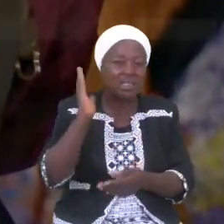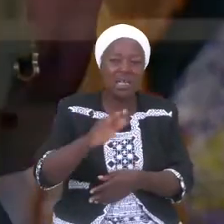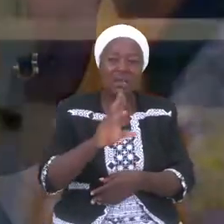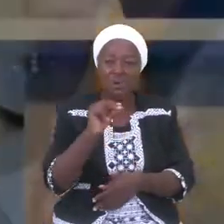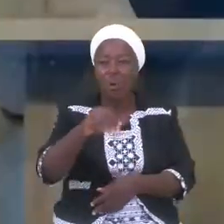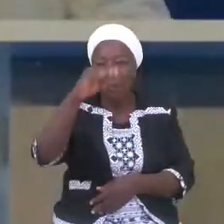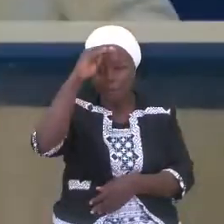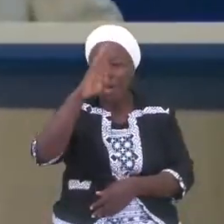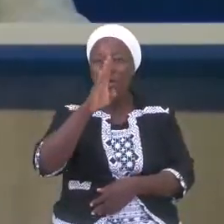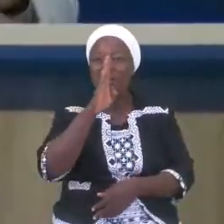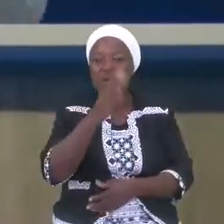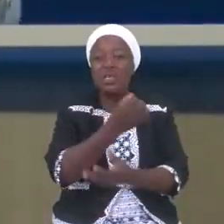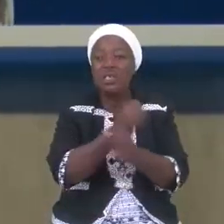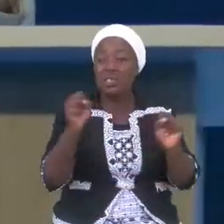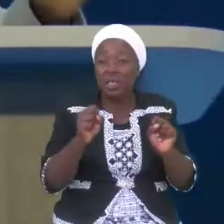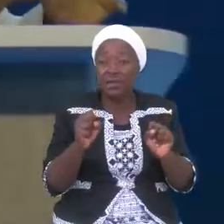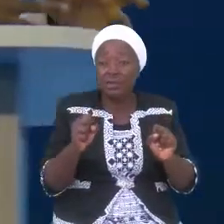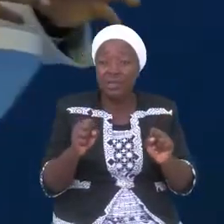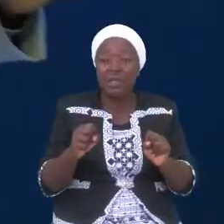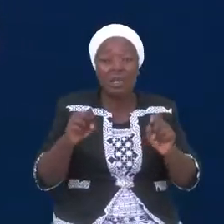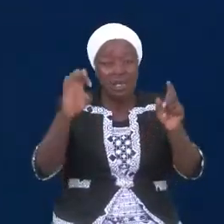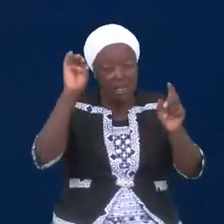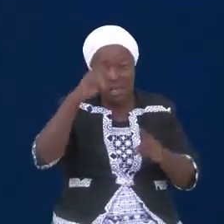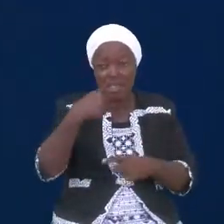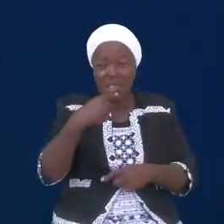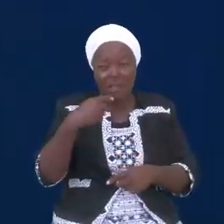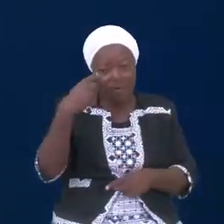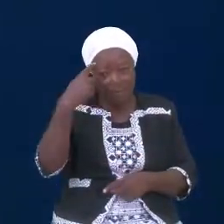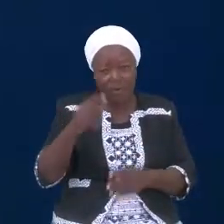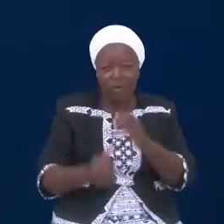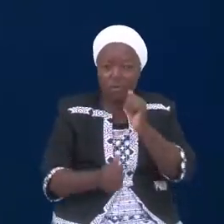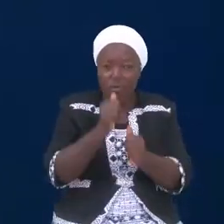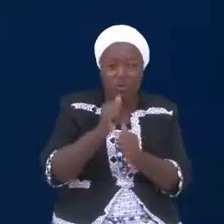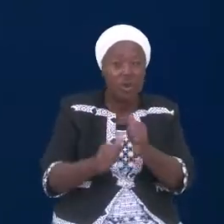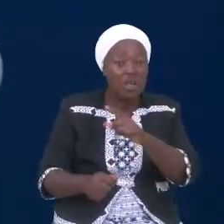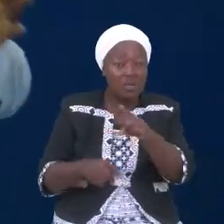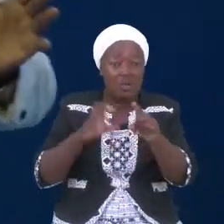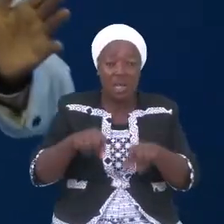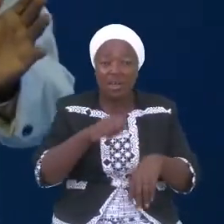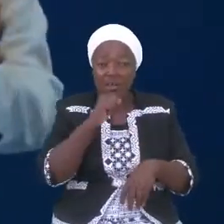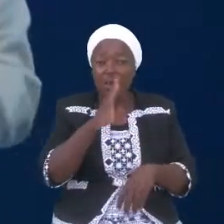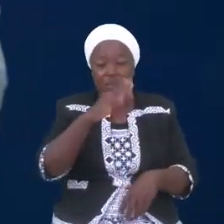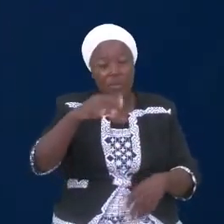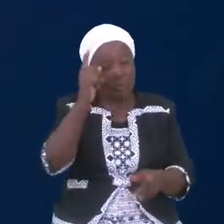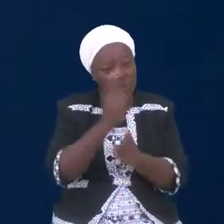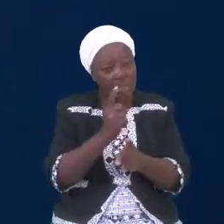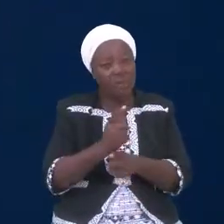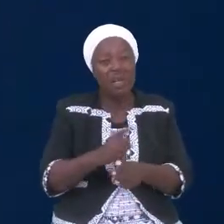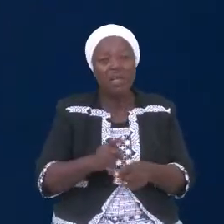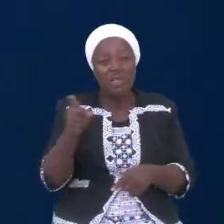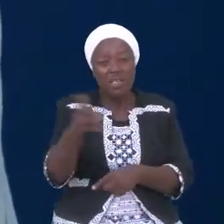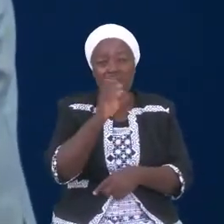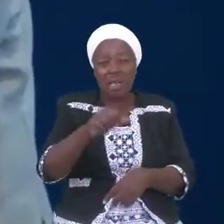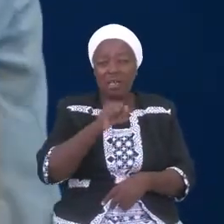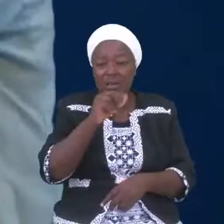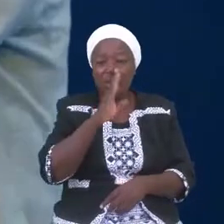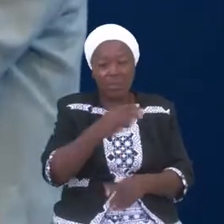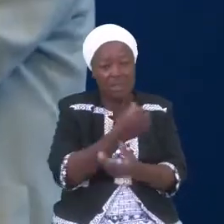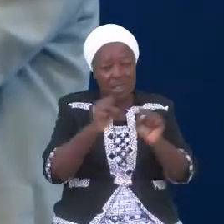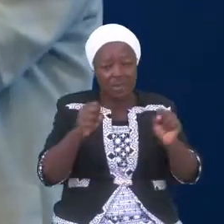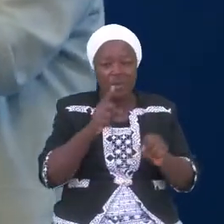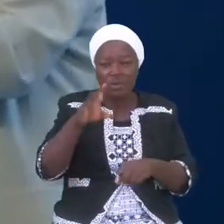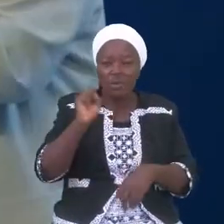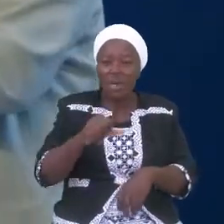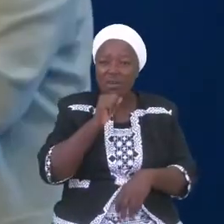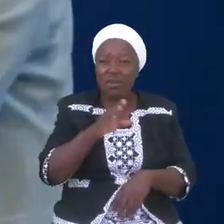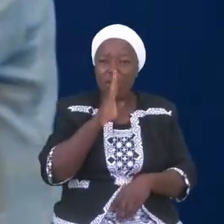man be saved. It says, from which ye could not be justified, ye could not be saved, ye could